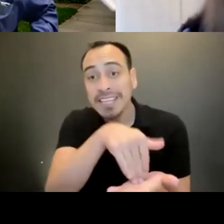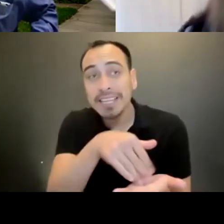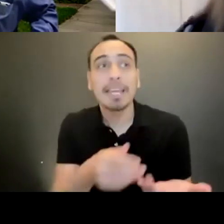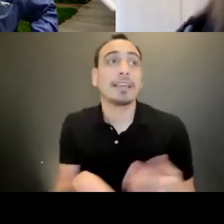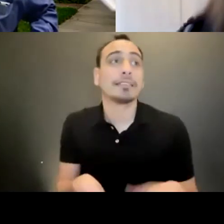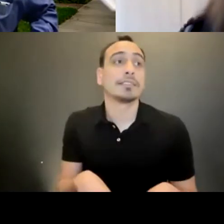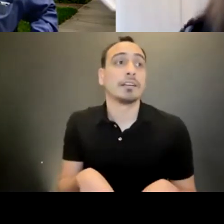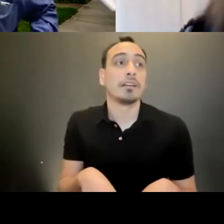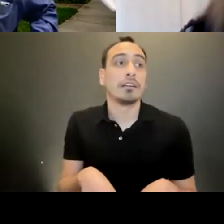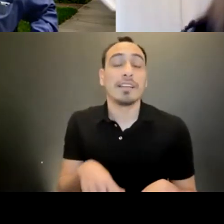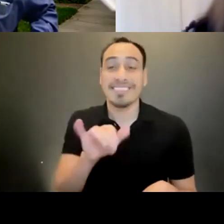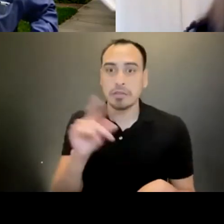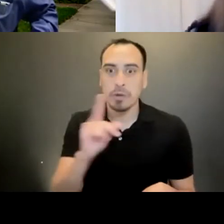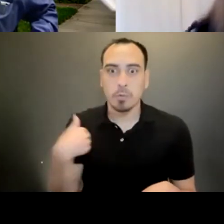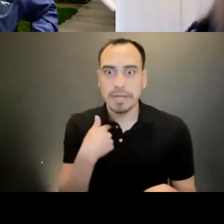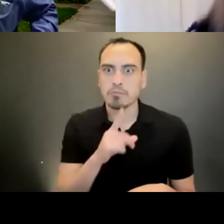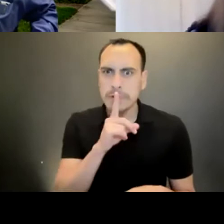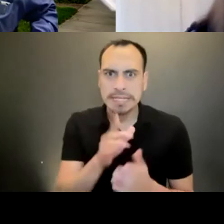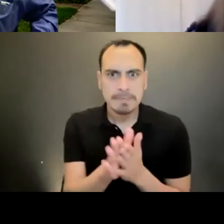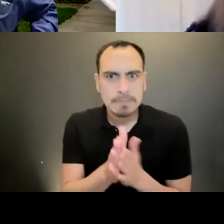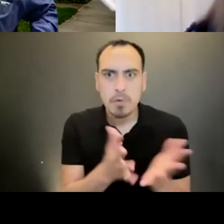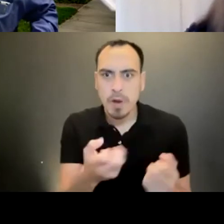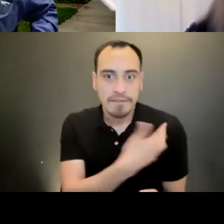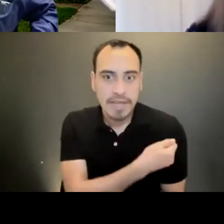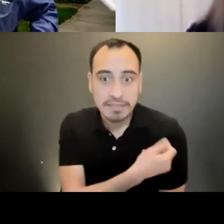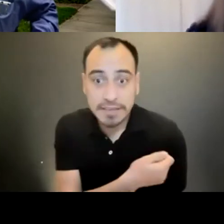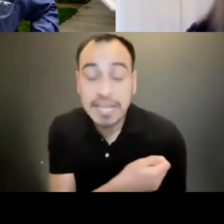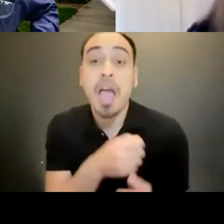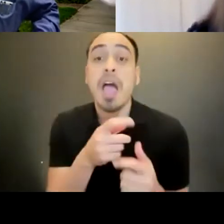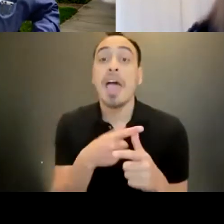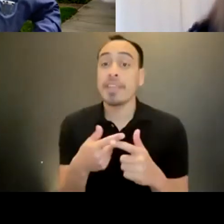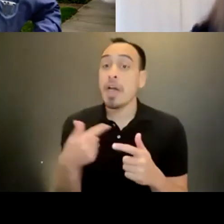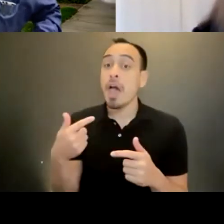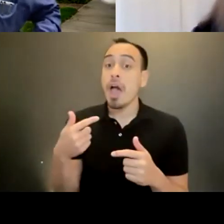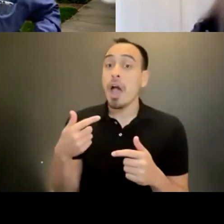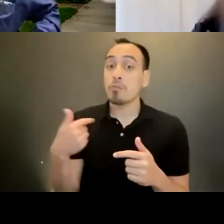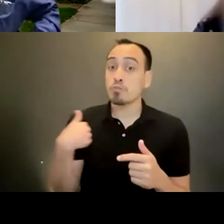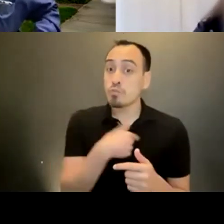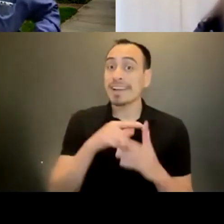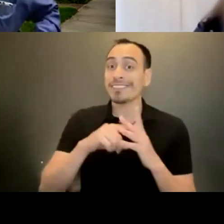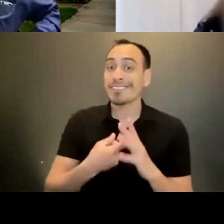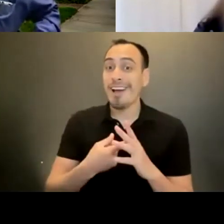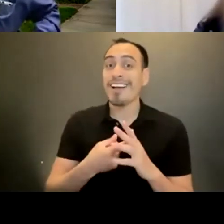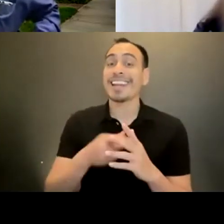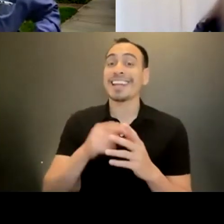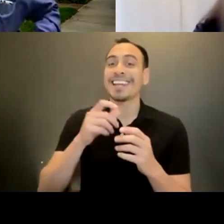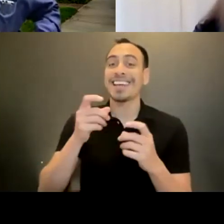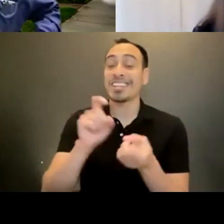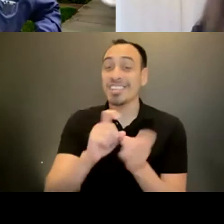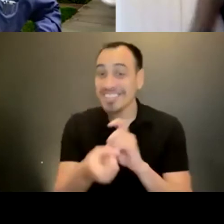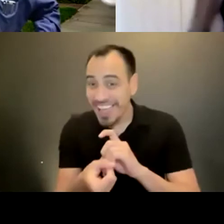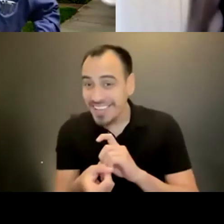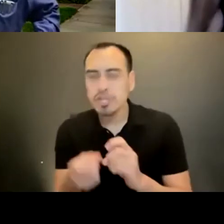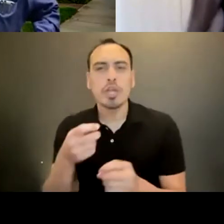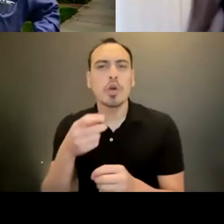prioritized. But then as we went through the different priority groups, the formula did change. And